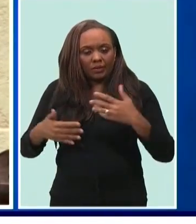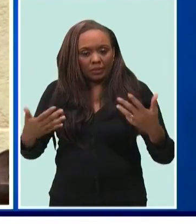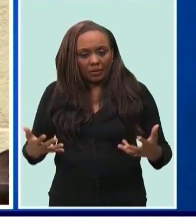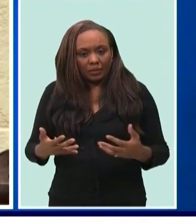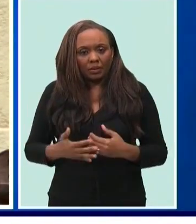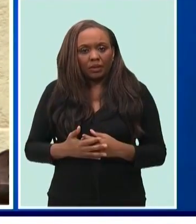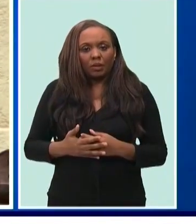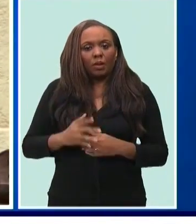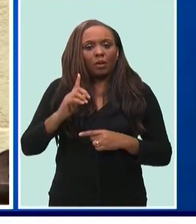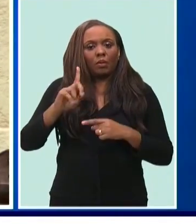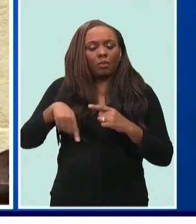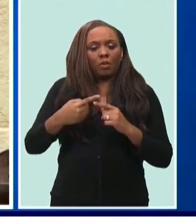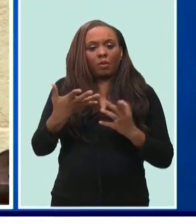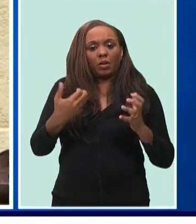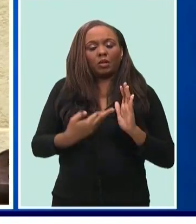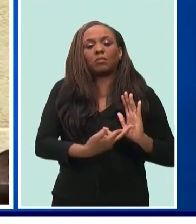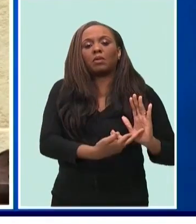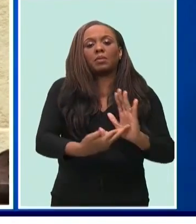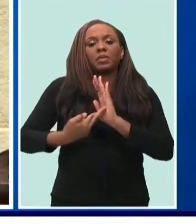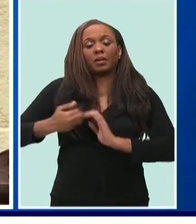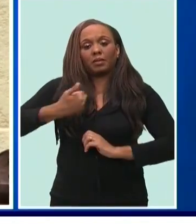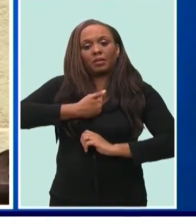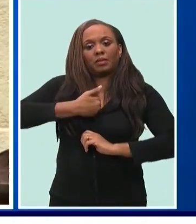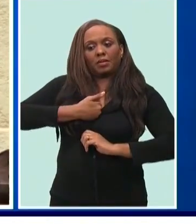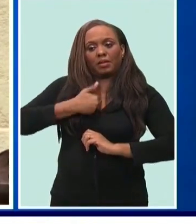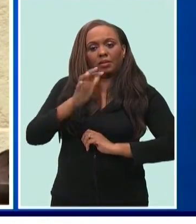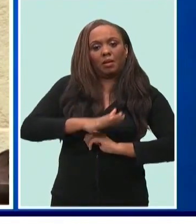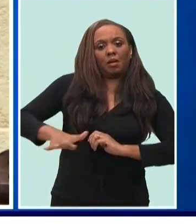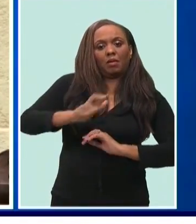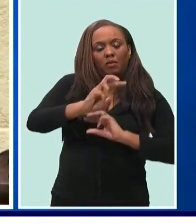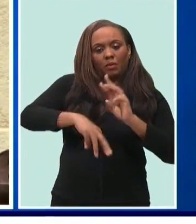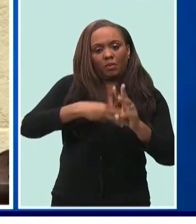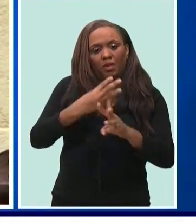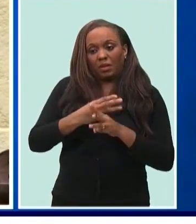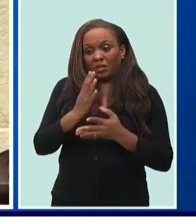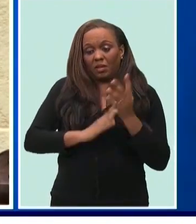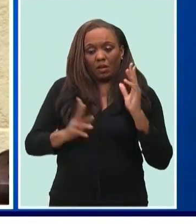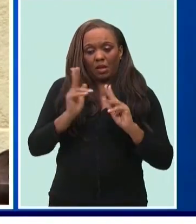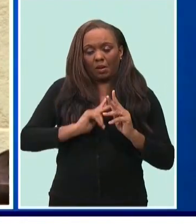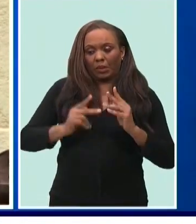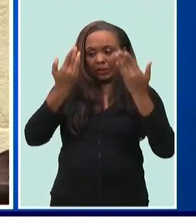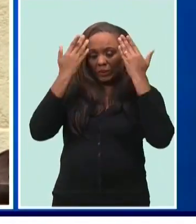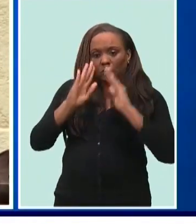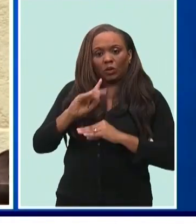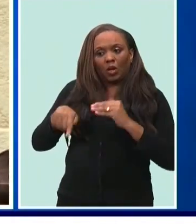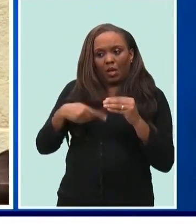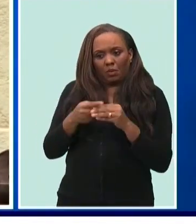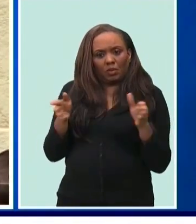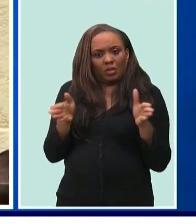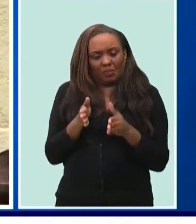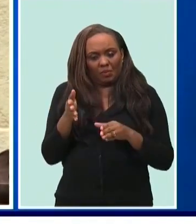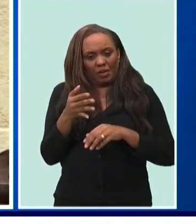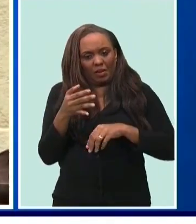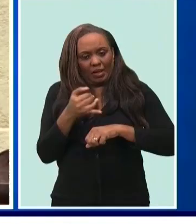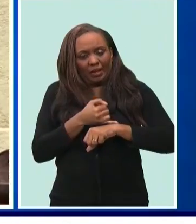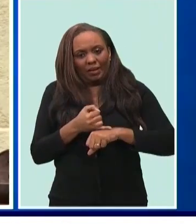recognized at the global community, those who are invisible and who may be viewed as dispensable and